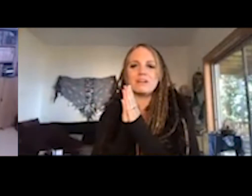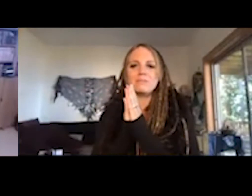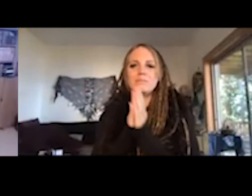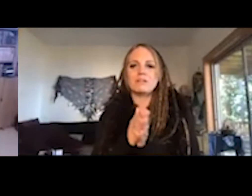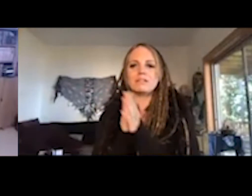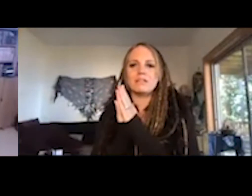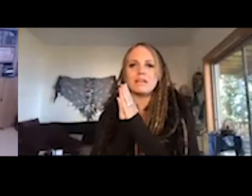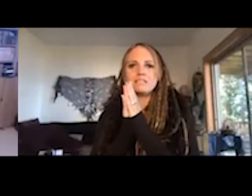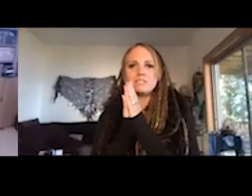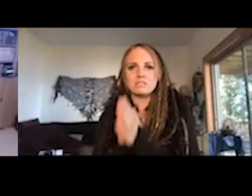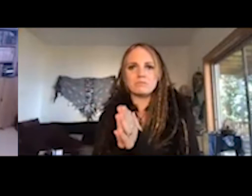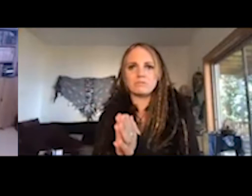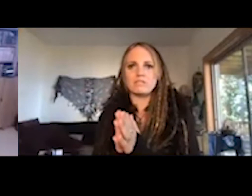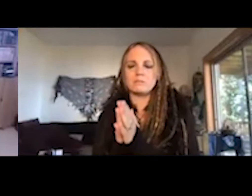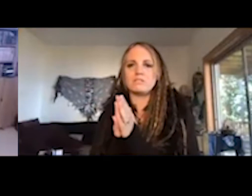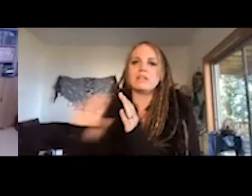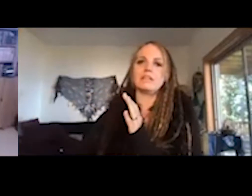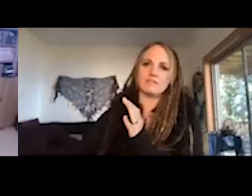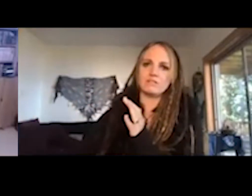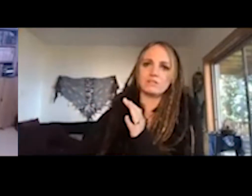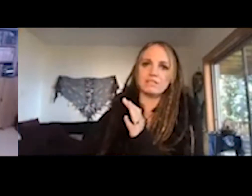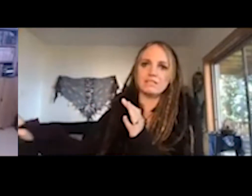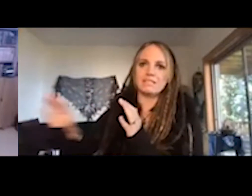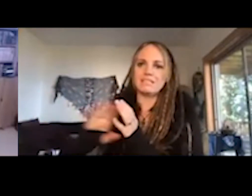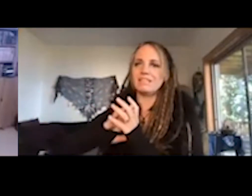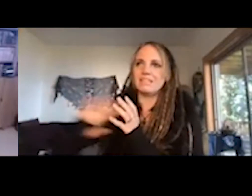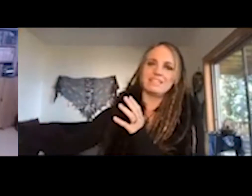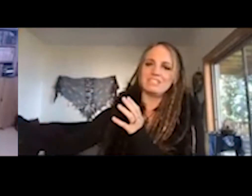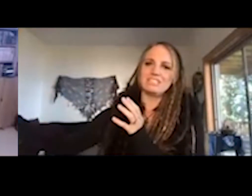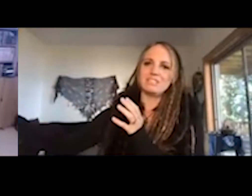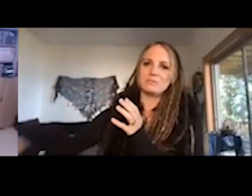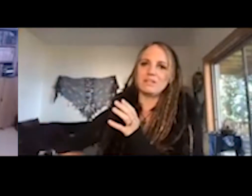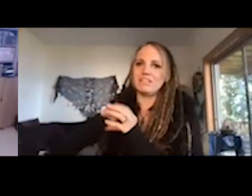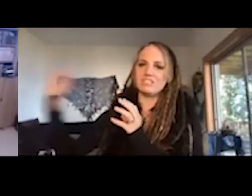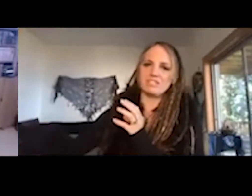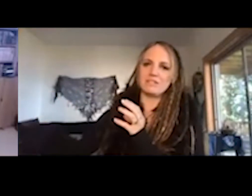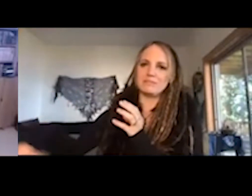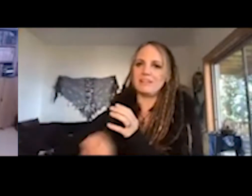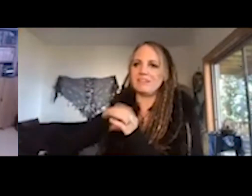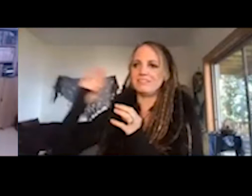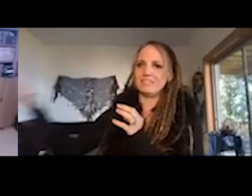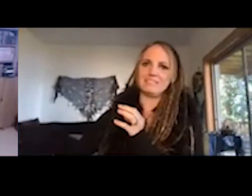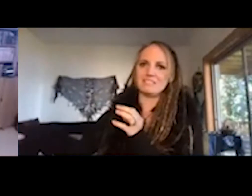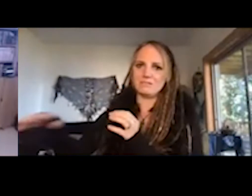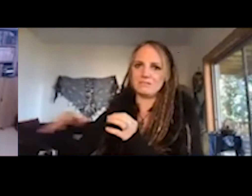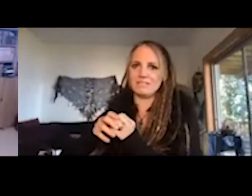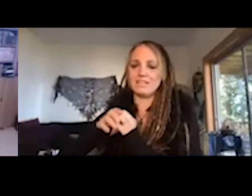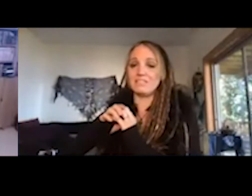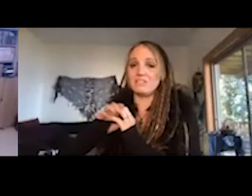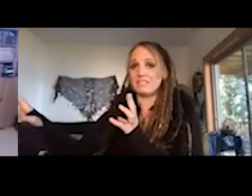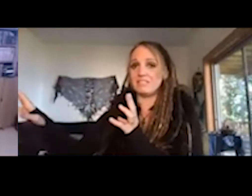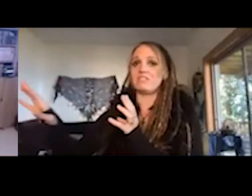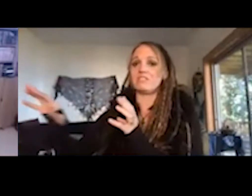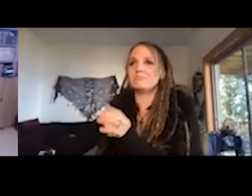where Marlon has just before this been trying to get rid of Dory. Like, she's in his way, she's slowing him down, he needs to do his thing,